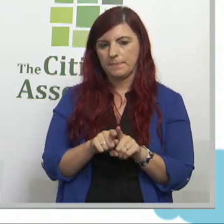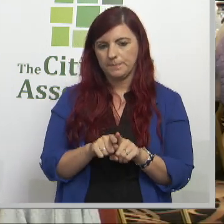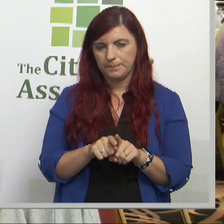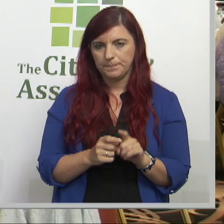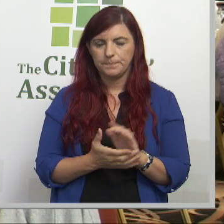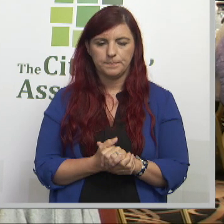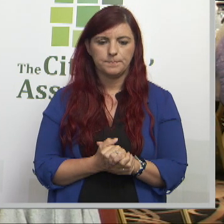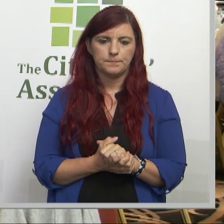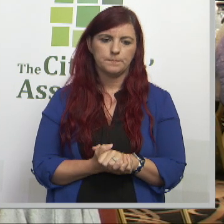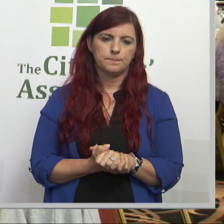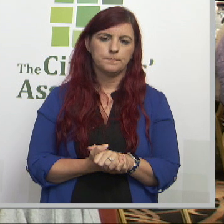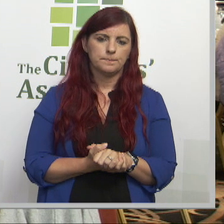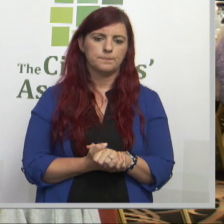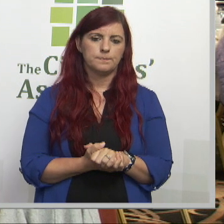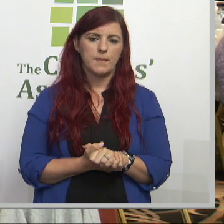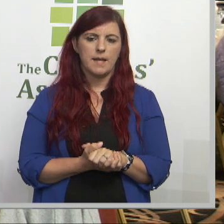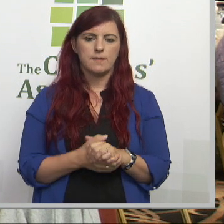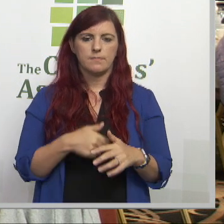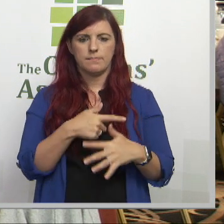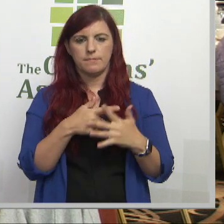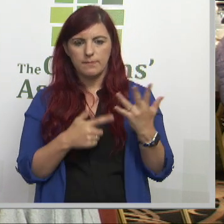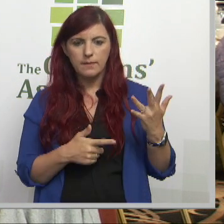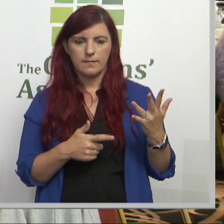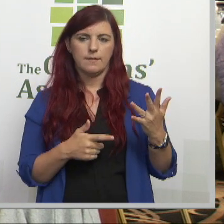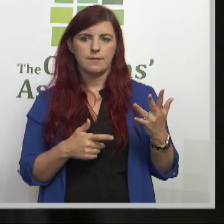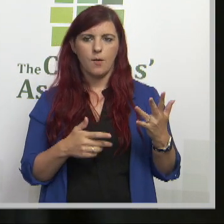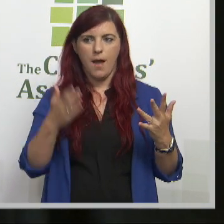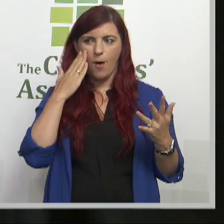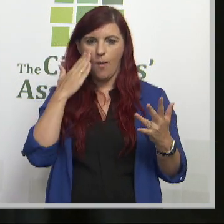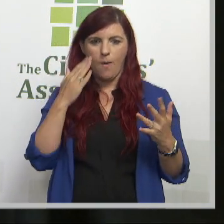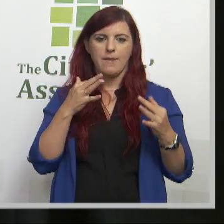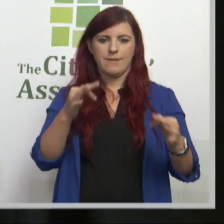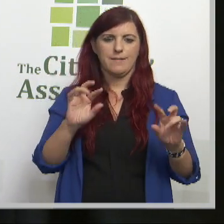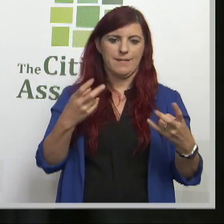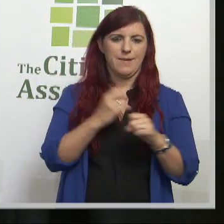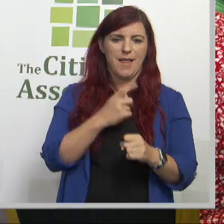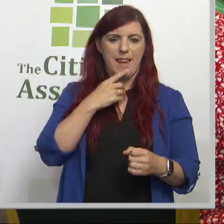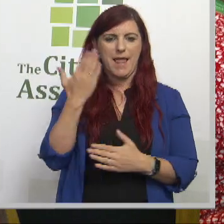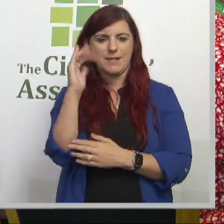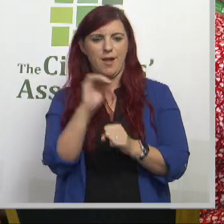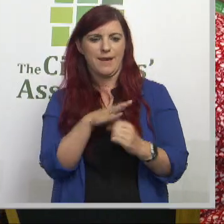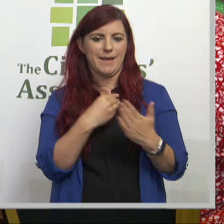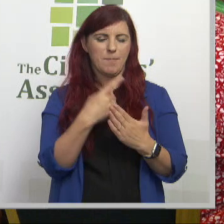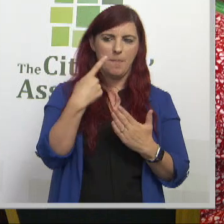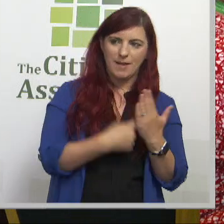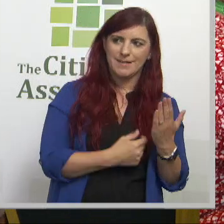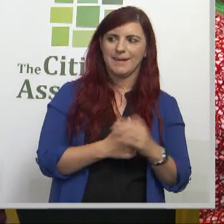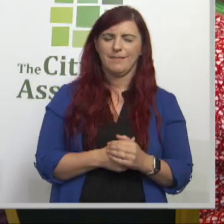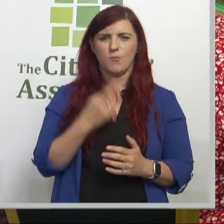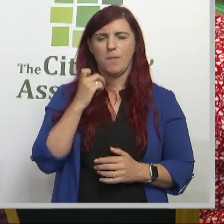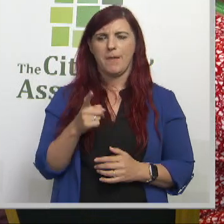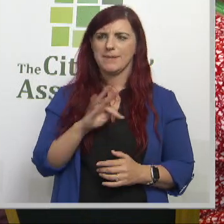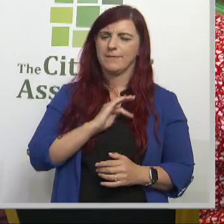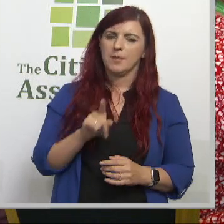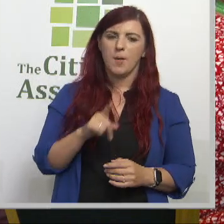third thing was economics. So it's funny that I forgot the economic policy as being the third thing, when of all people I should remember that one.